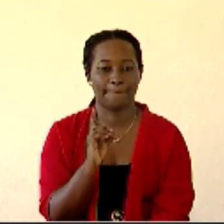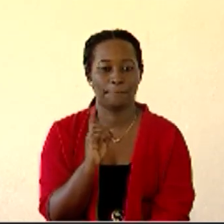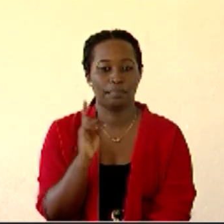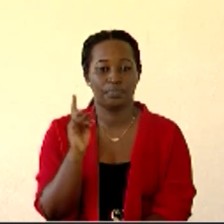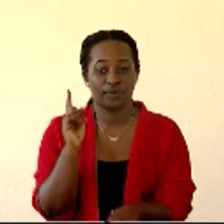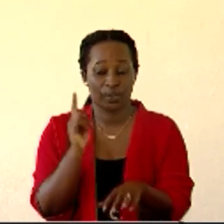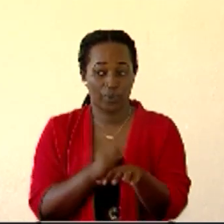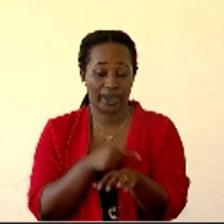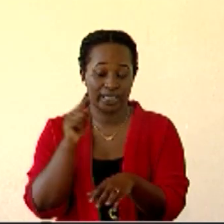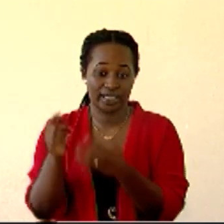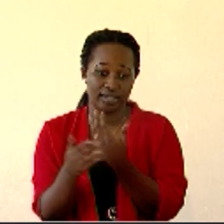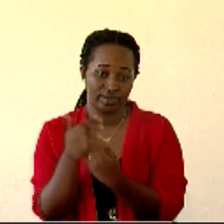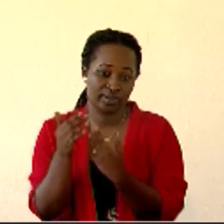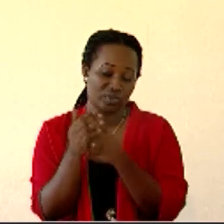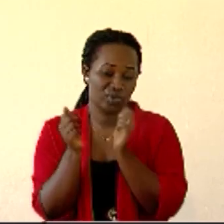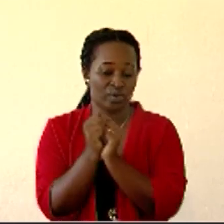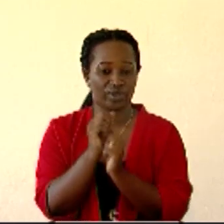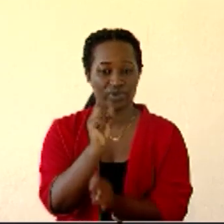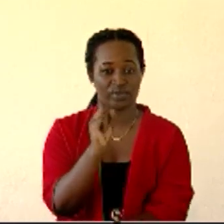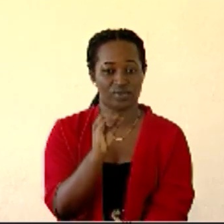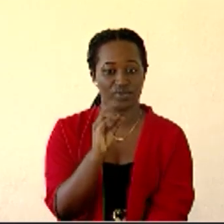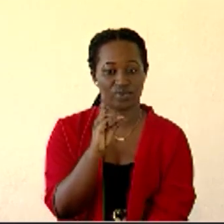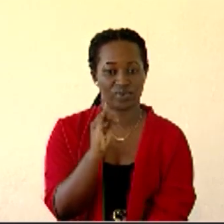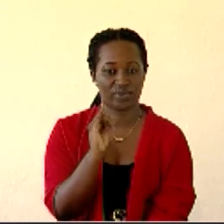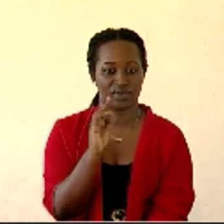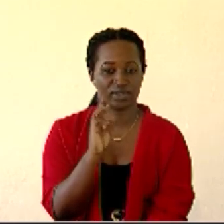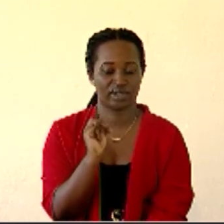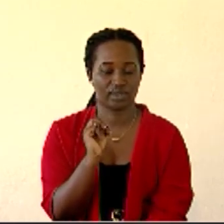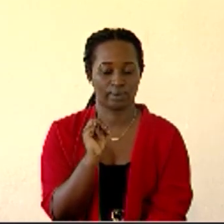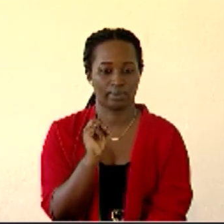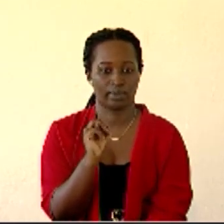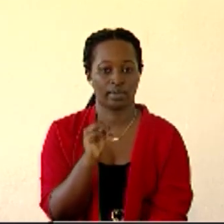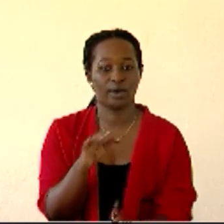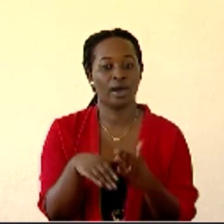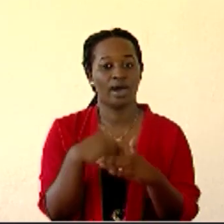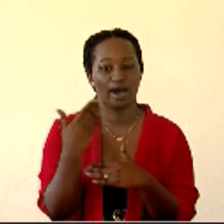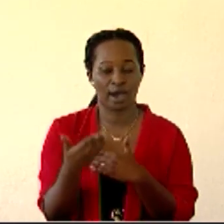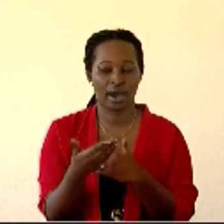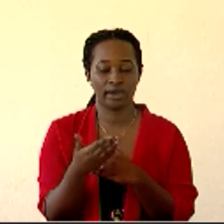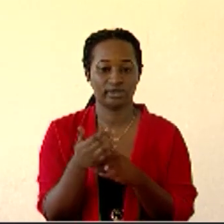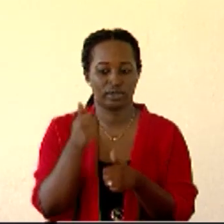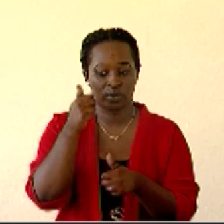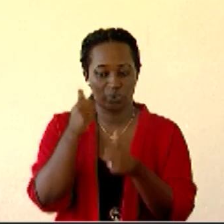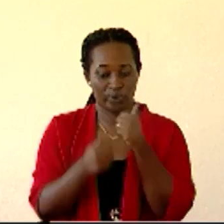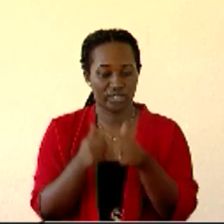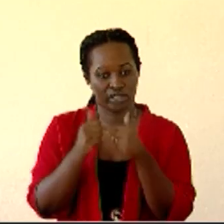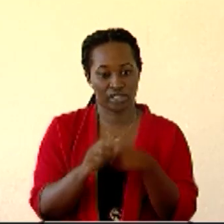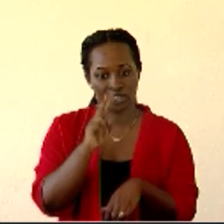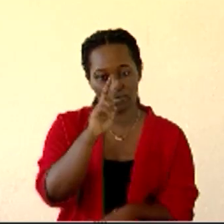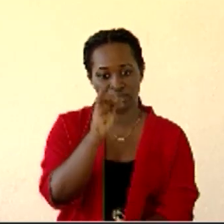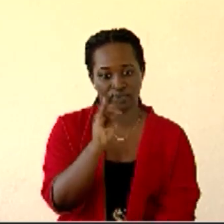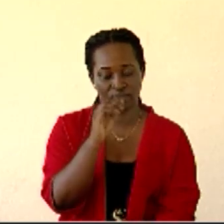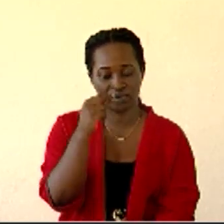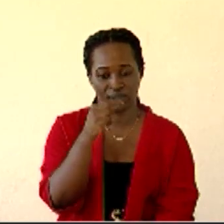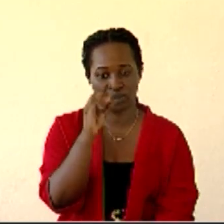When this was treated with sodium carbonate, an effervescence which was vigorous, that